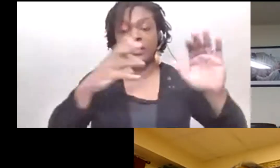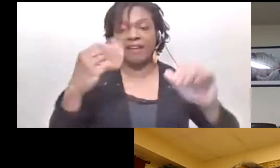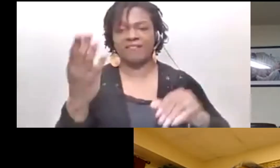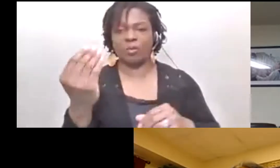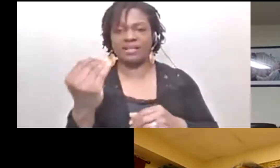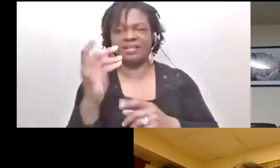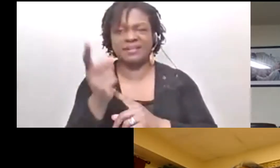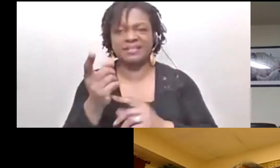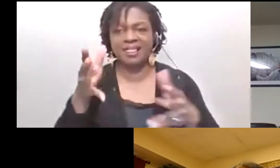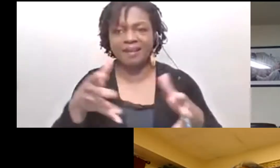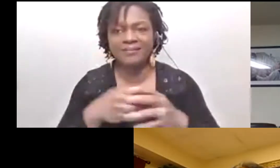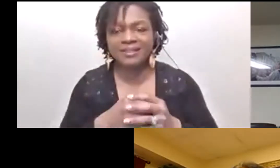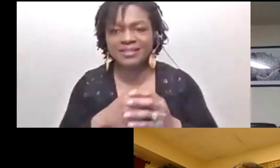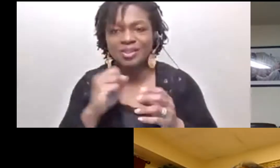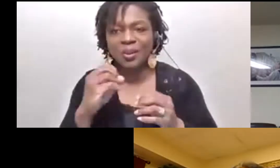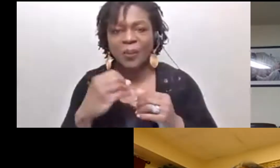left.